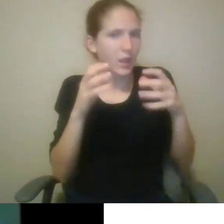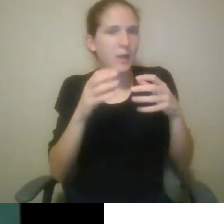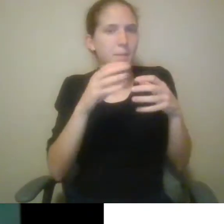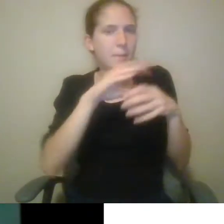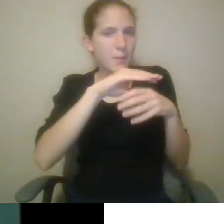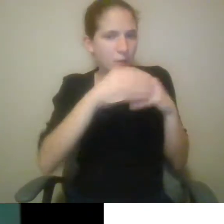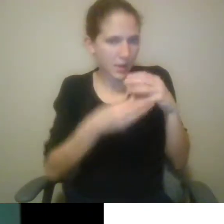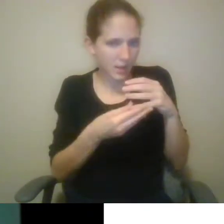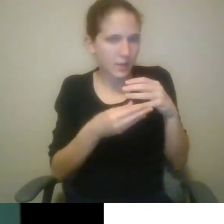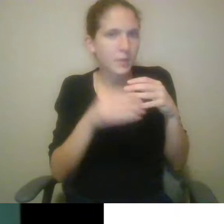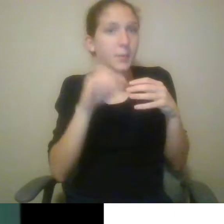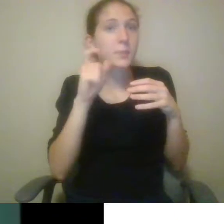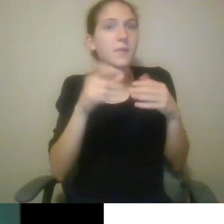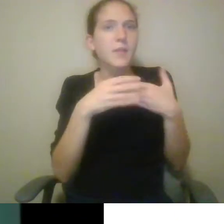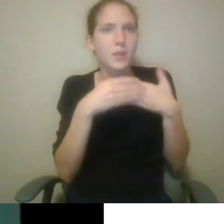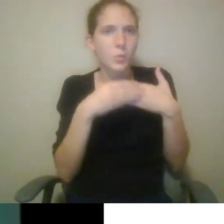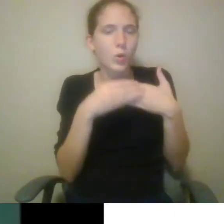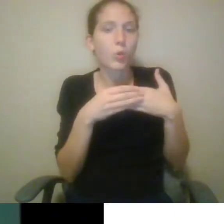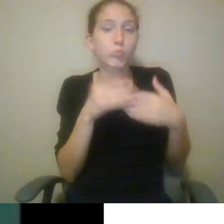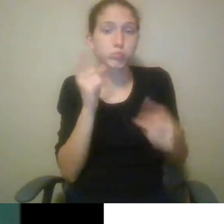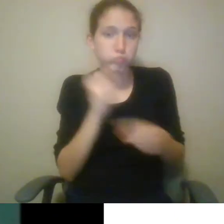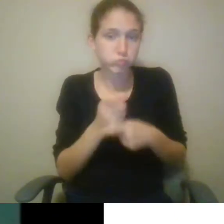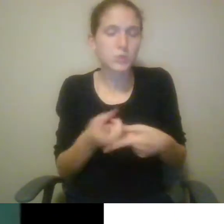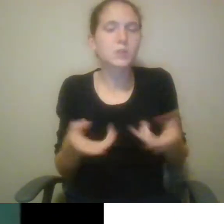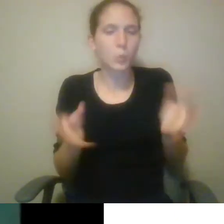Cell membrane,